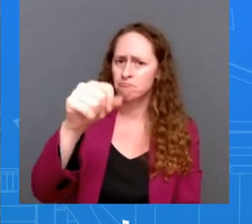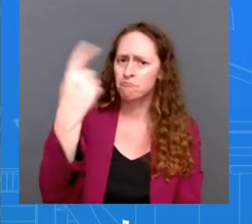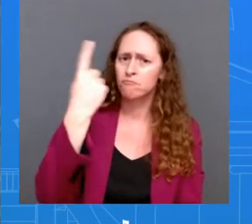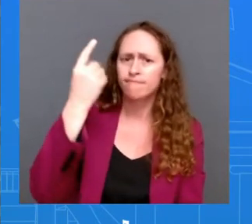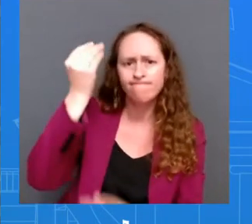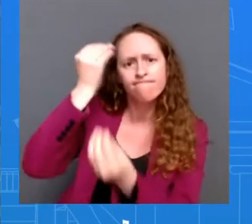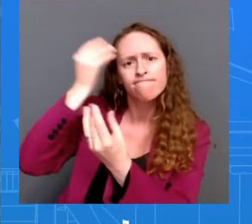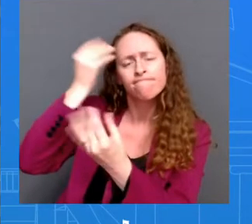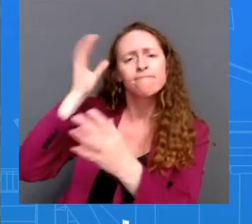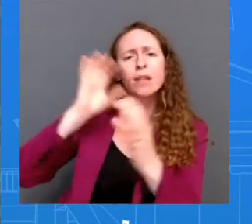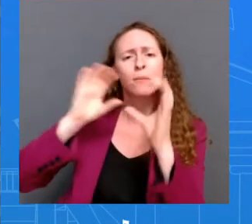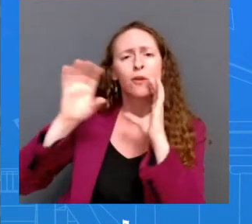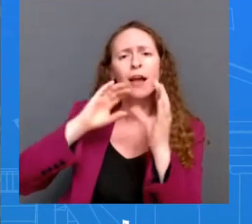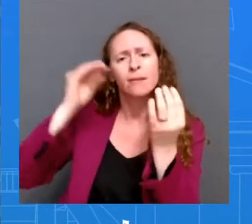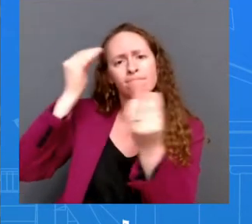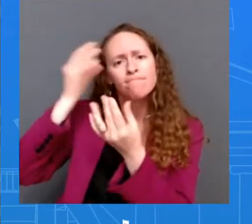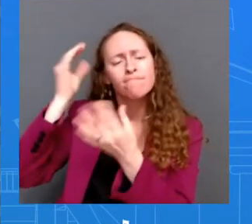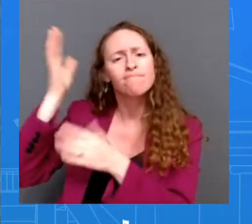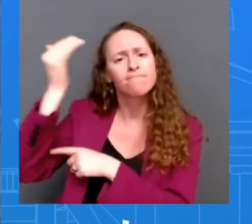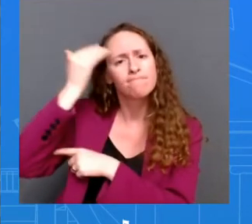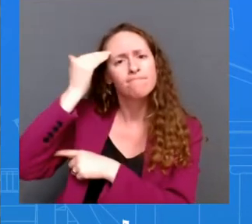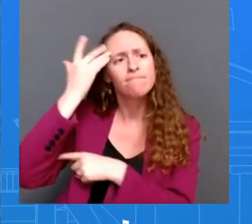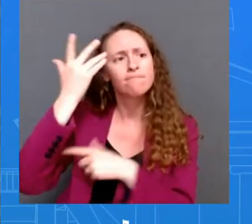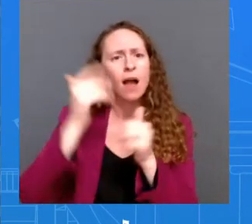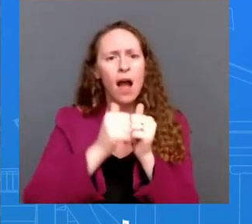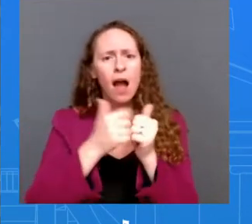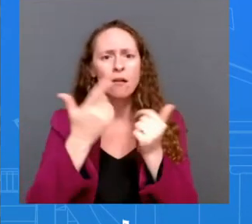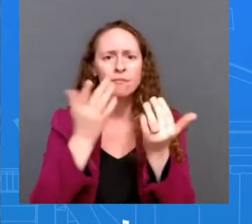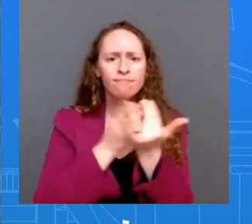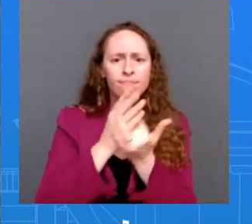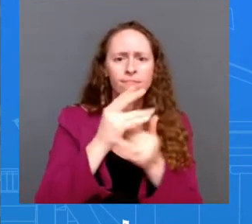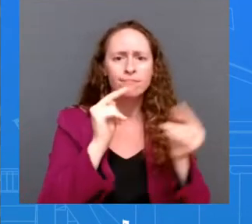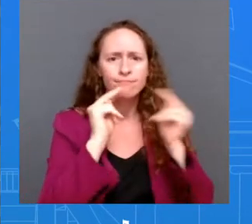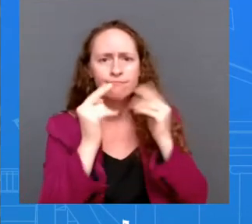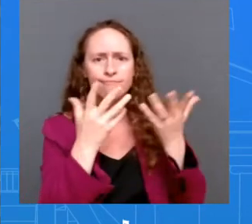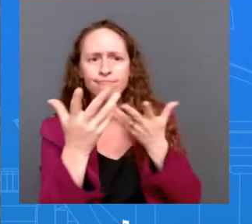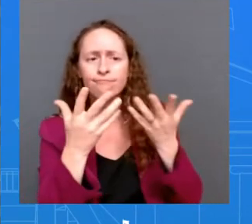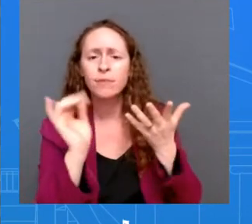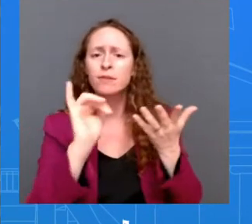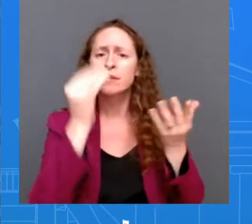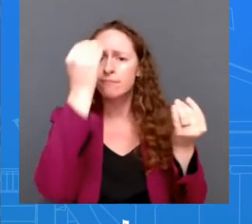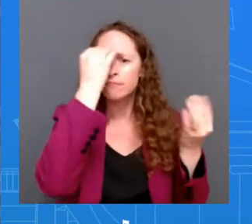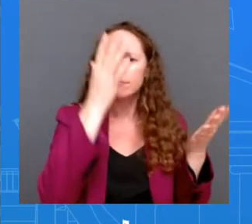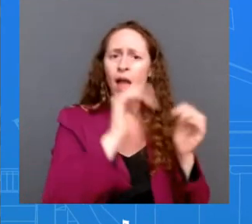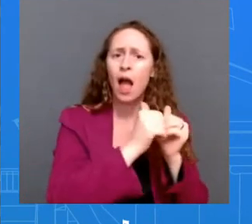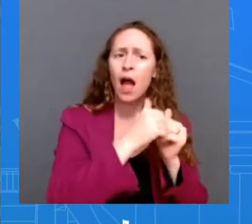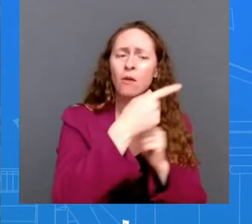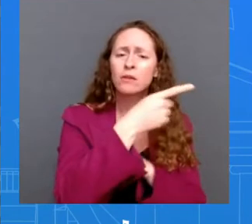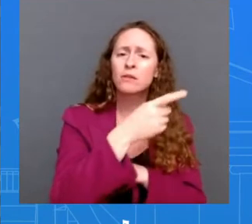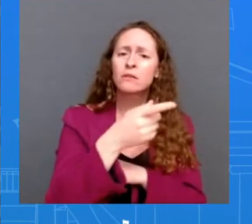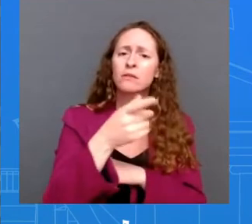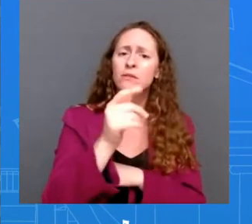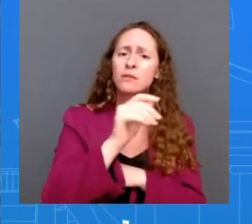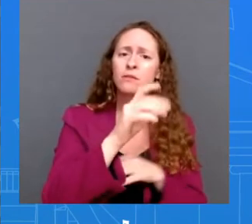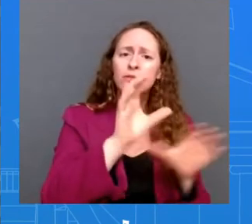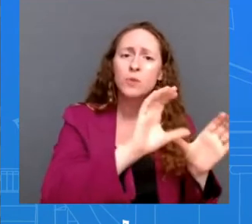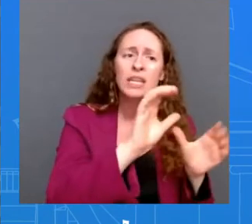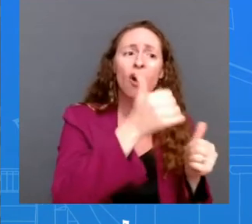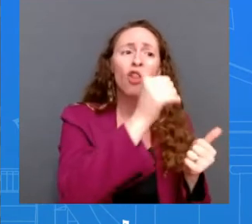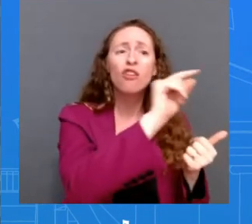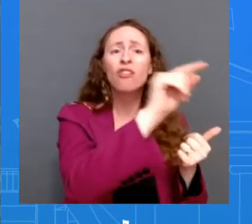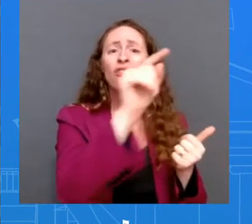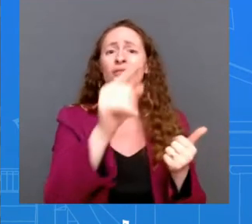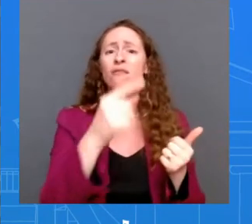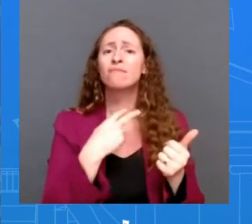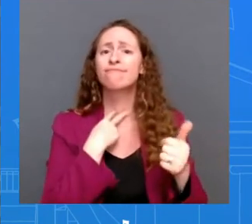as well as the release of Paul Whelan and other U.S. nationals who are wrongfully detained or held hostage in